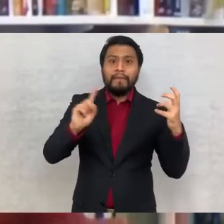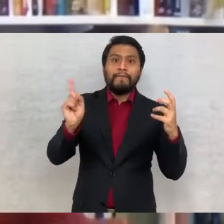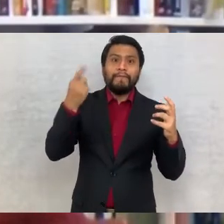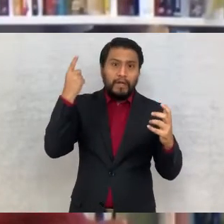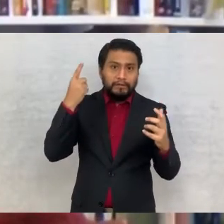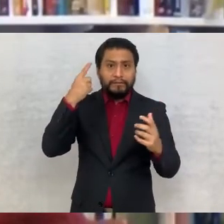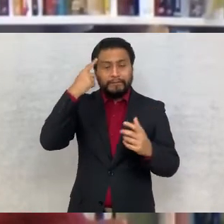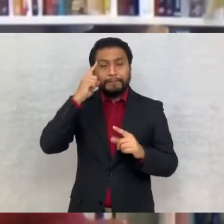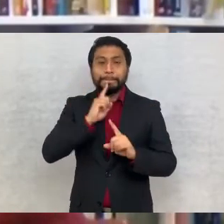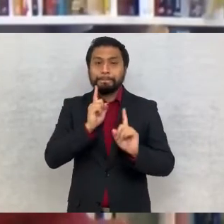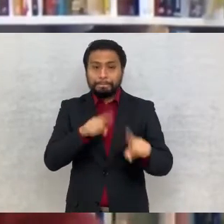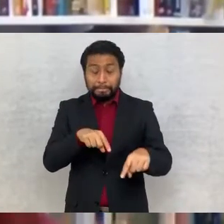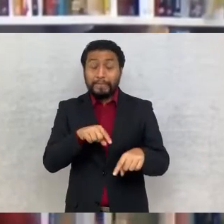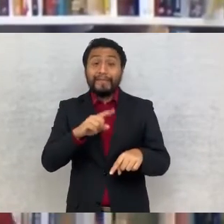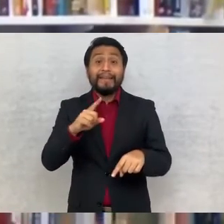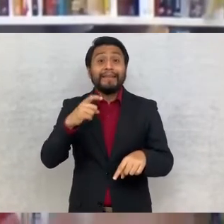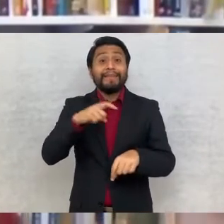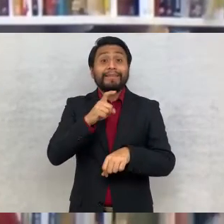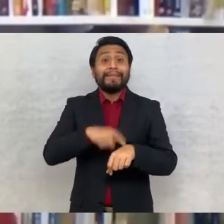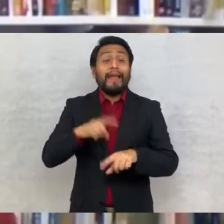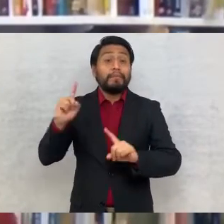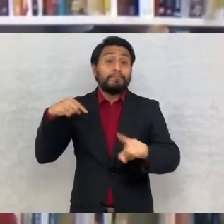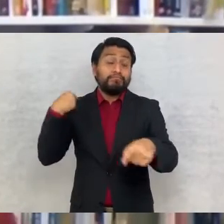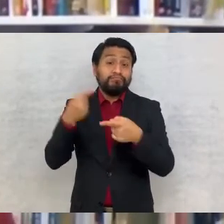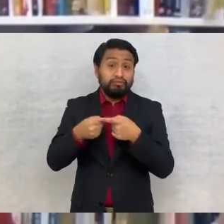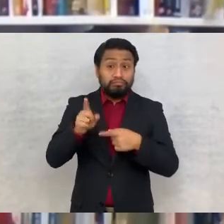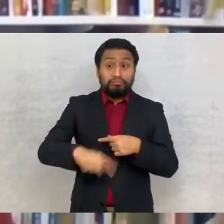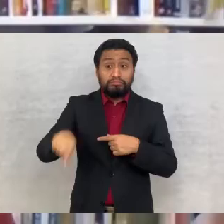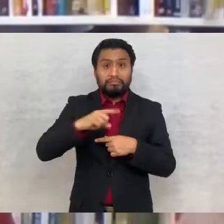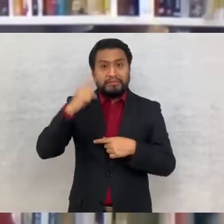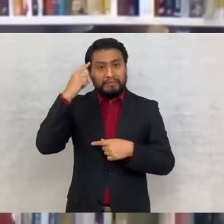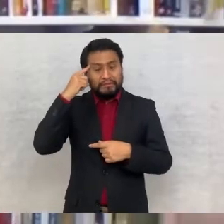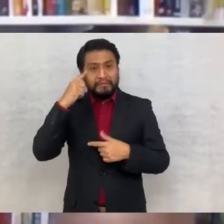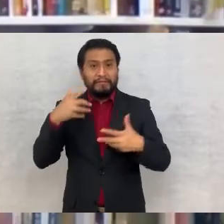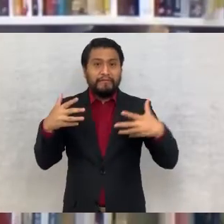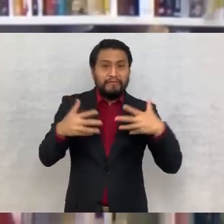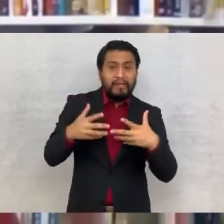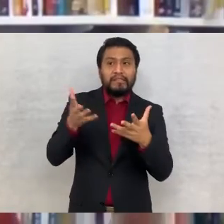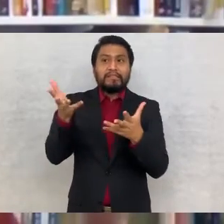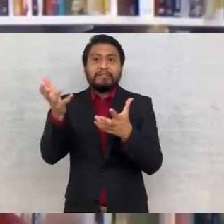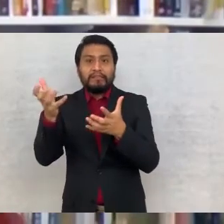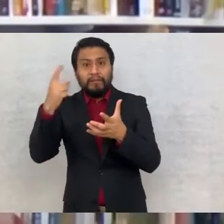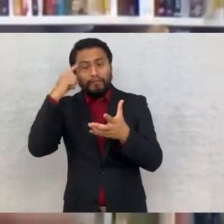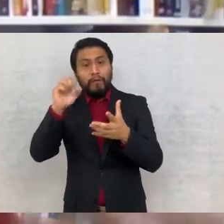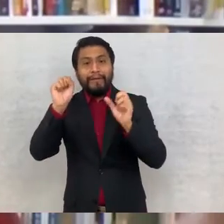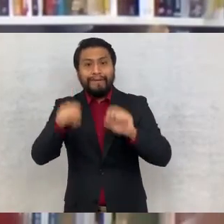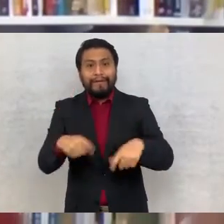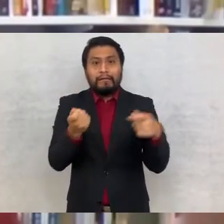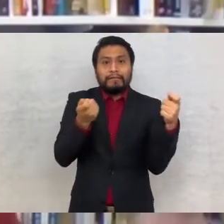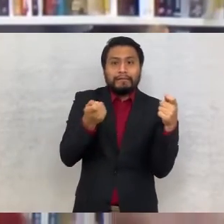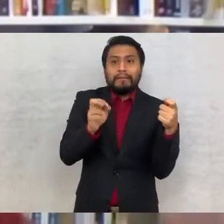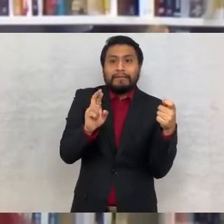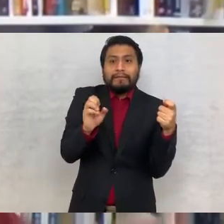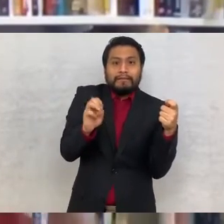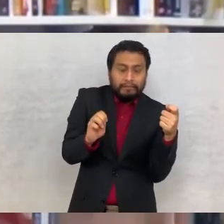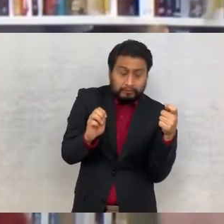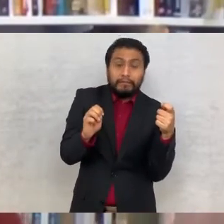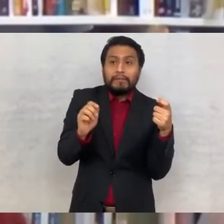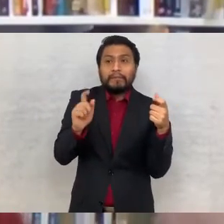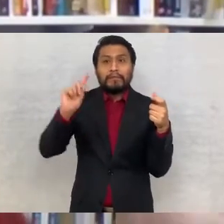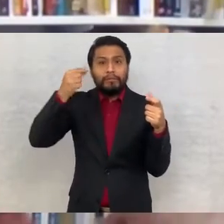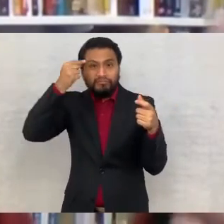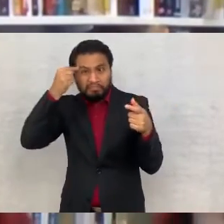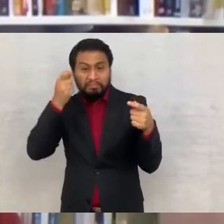inspired Argentina's first response to it. Over time, eugenics was consolidated at the expense of channeling fears and desires for control of